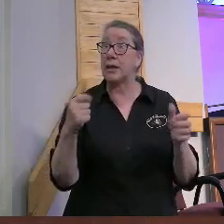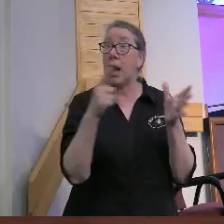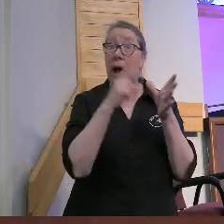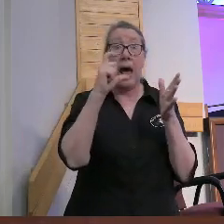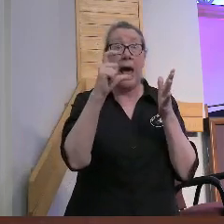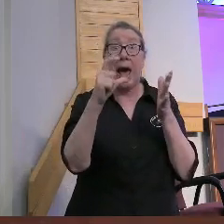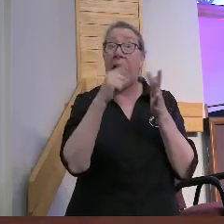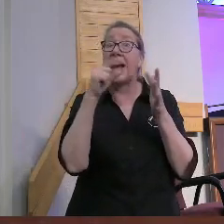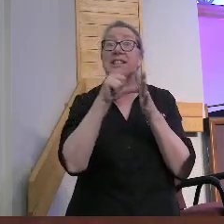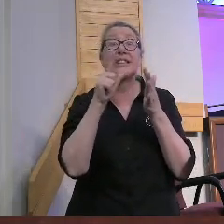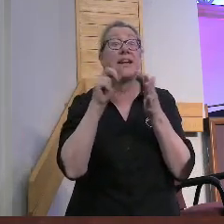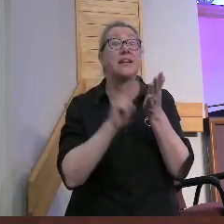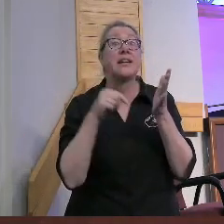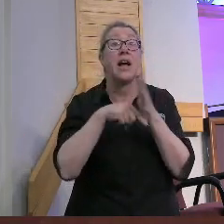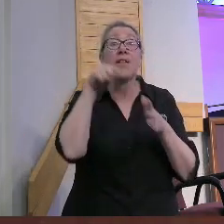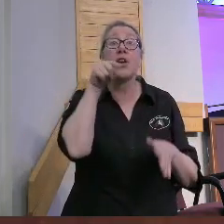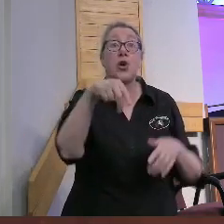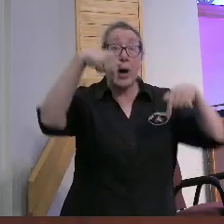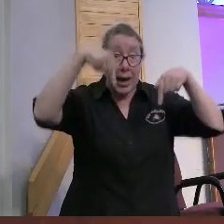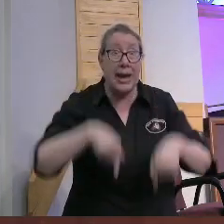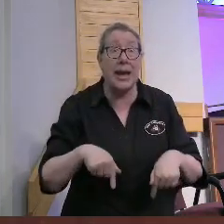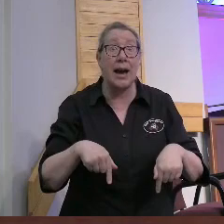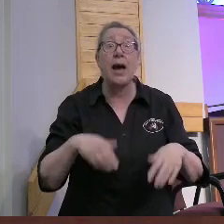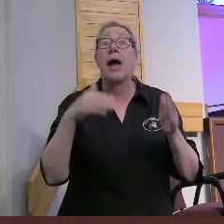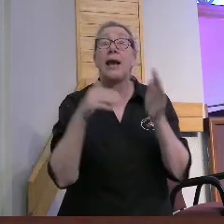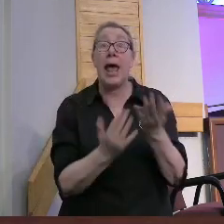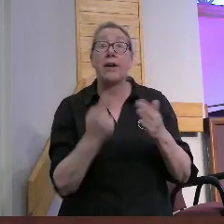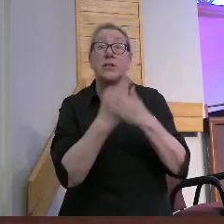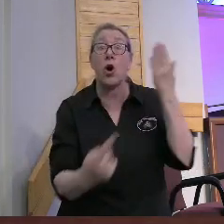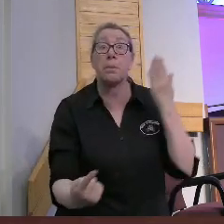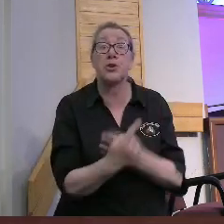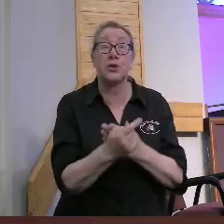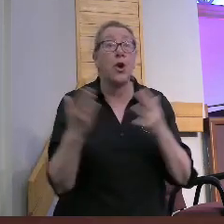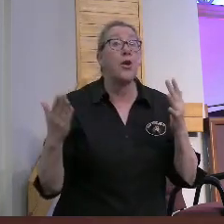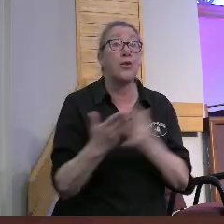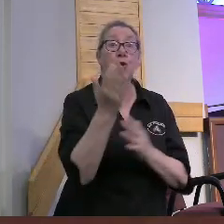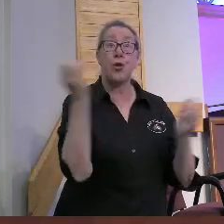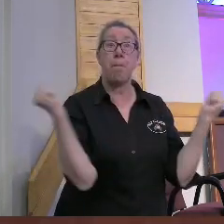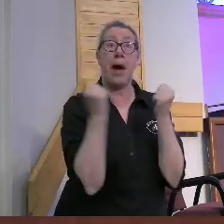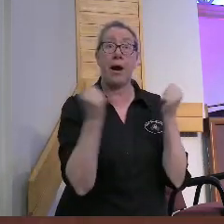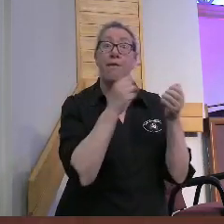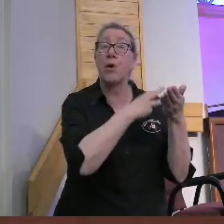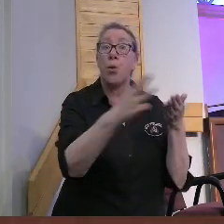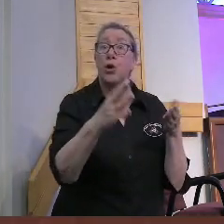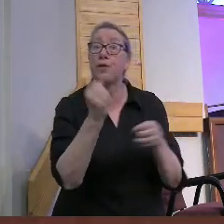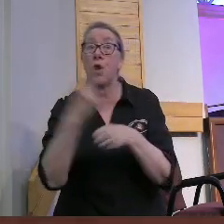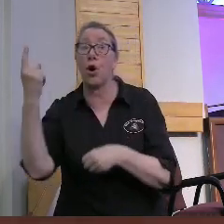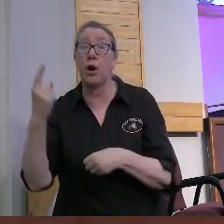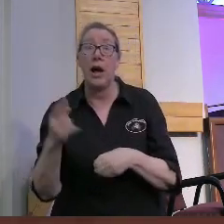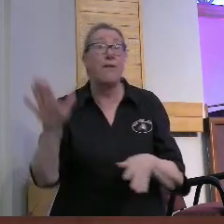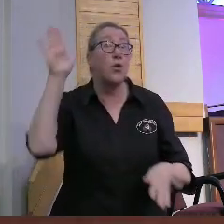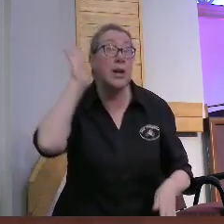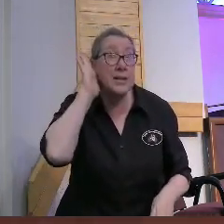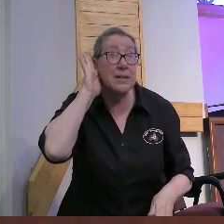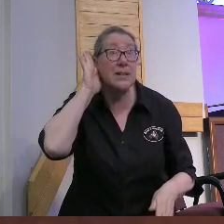joining us online, because now is your chance through the power of the Word of God. If you will hearken to the Word of God, if you